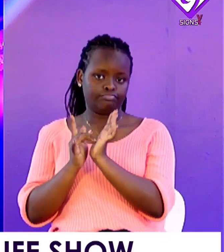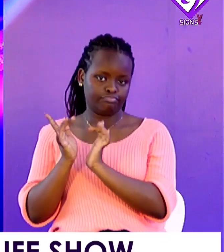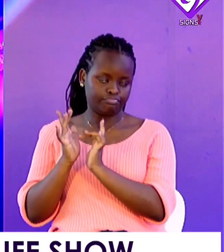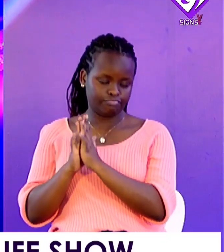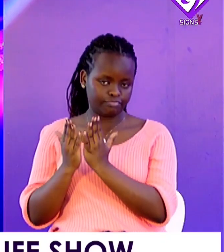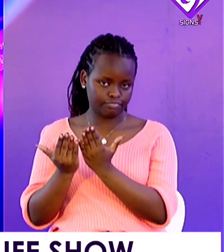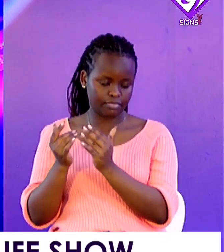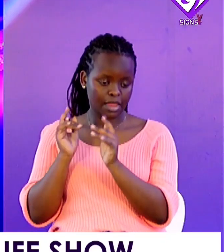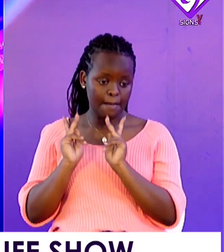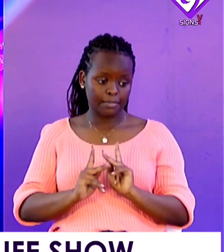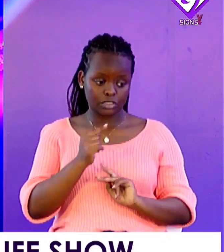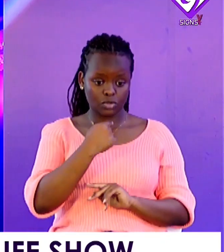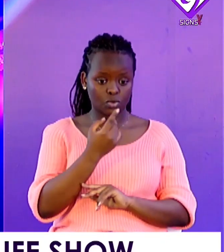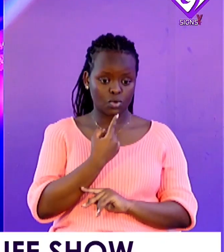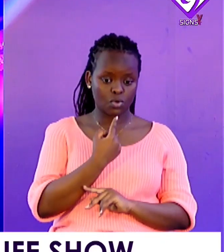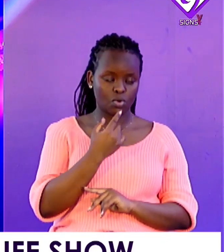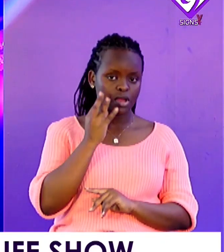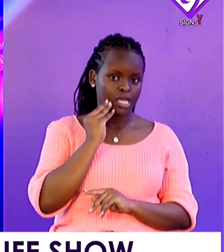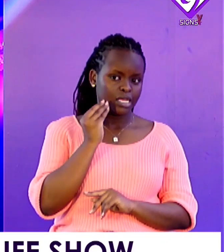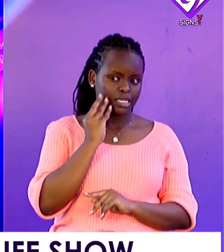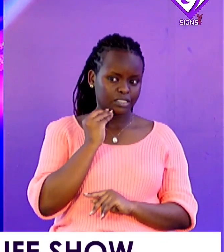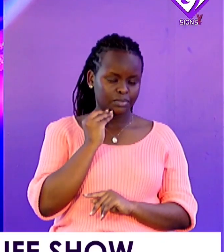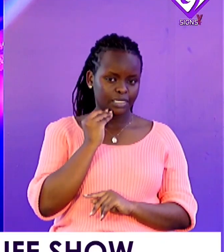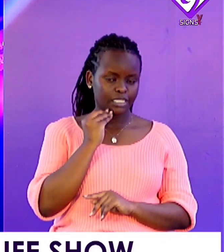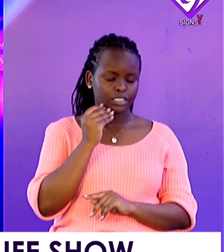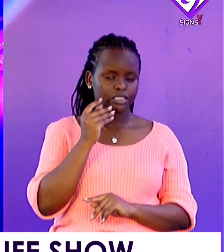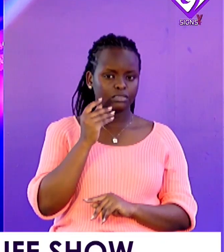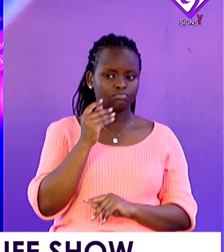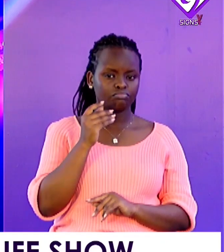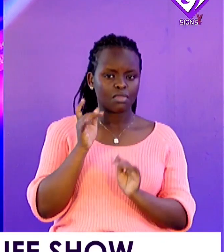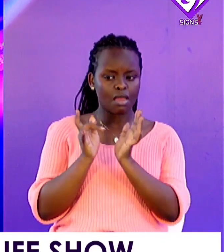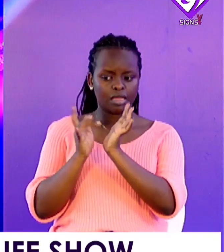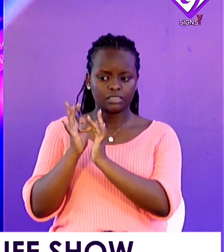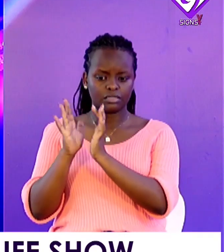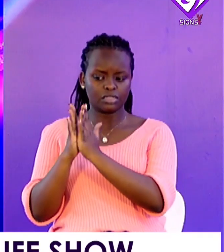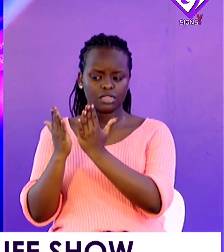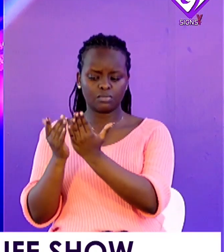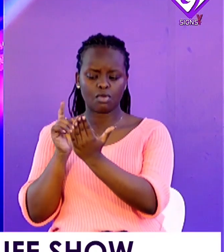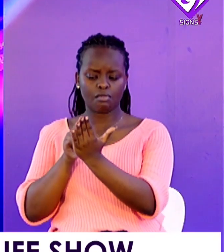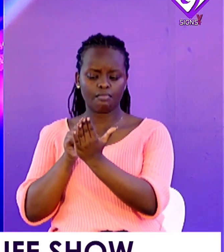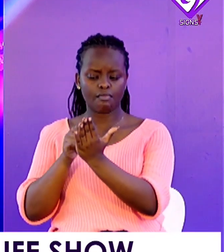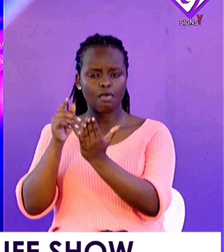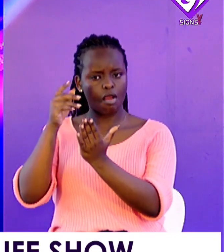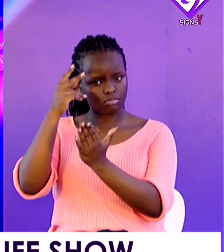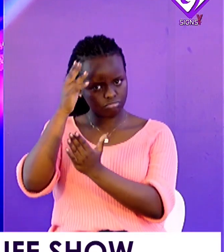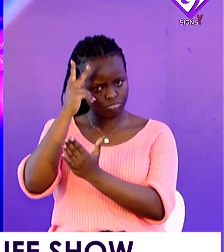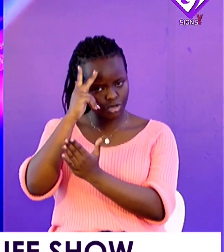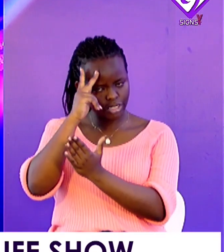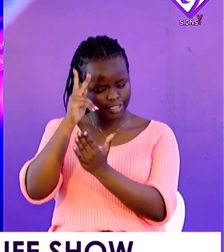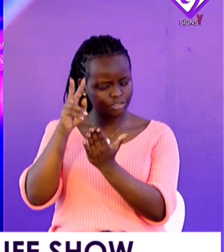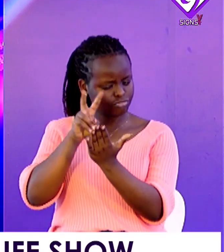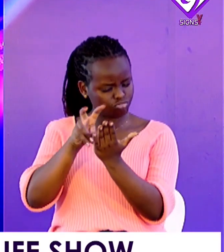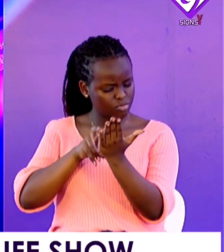has been exposed to theological knowledge, okay, and I've studied the Bible, and the scriptures are